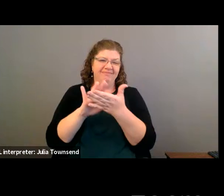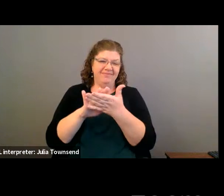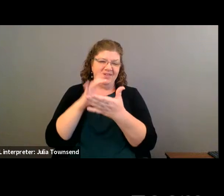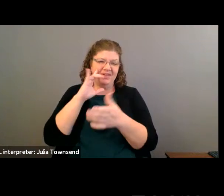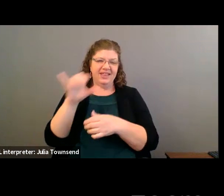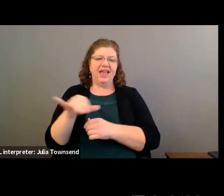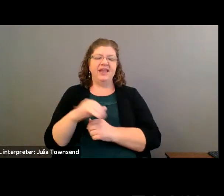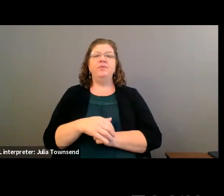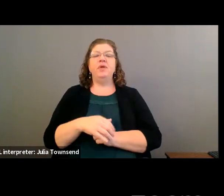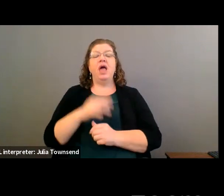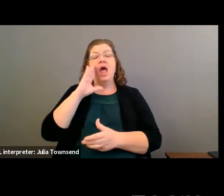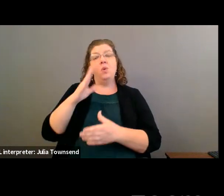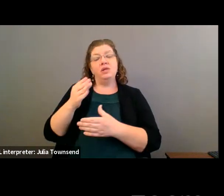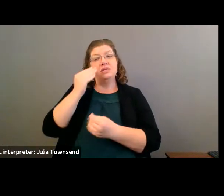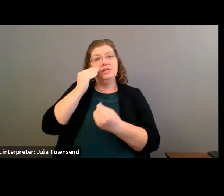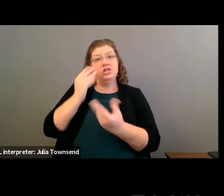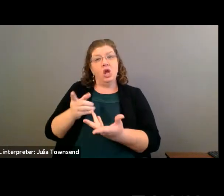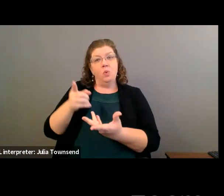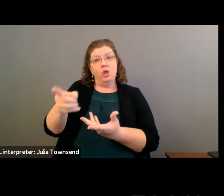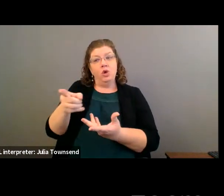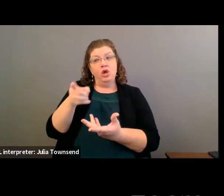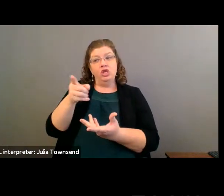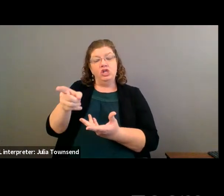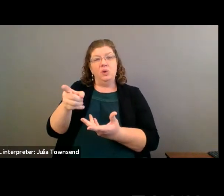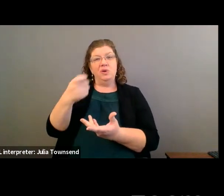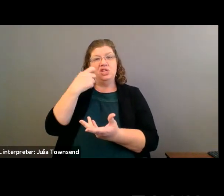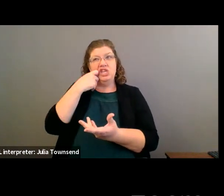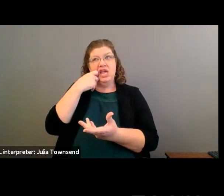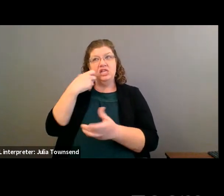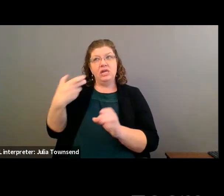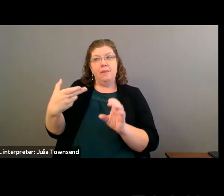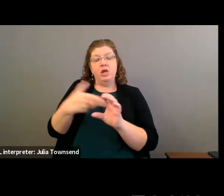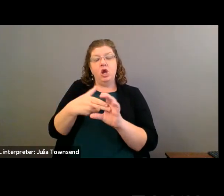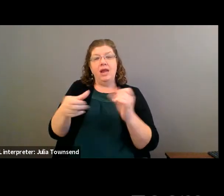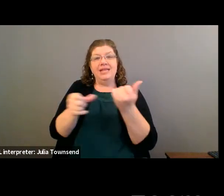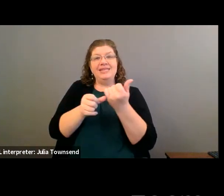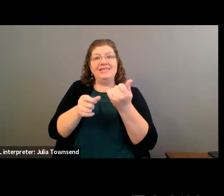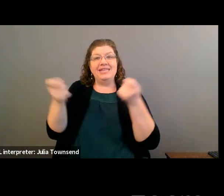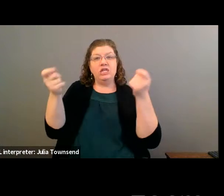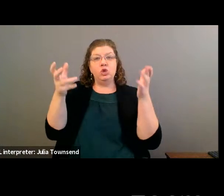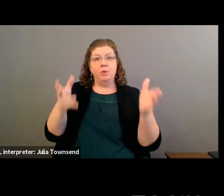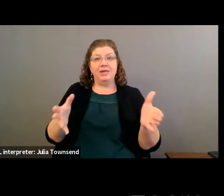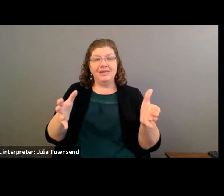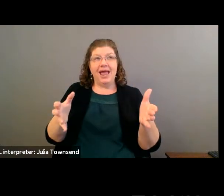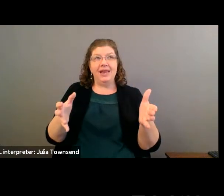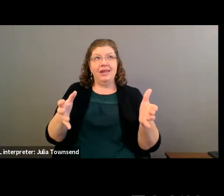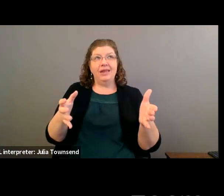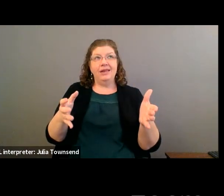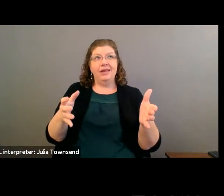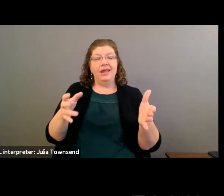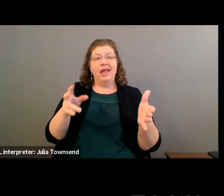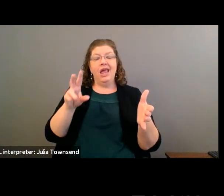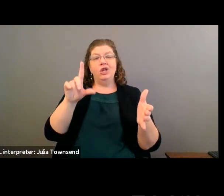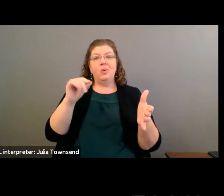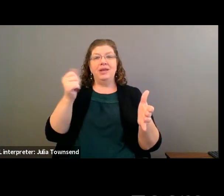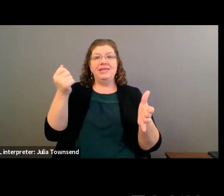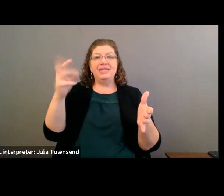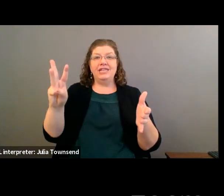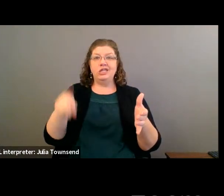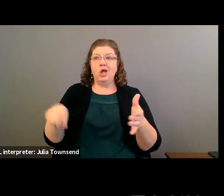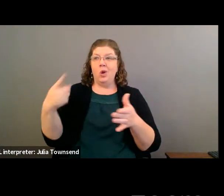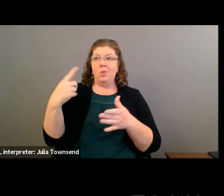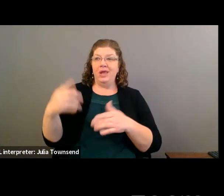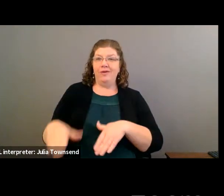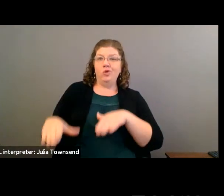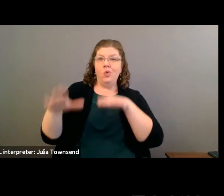I was sharing with her that I think she was just coming on as the assistant soup, and we were boarding in 2016, so we've grown up through a whole lot of